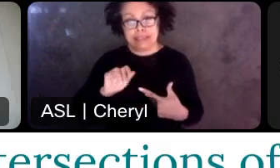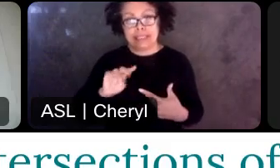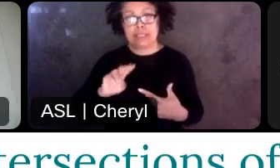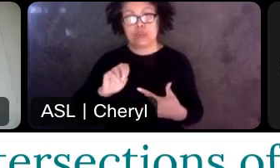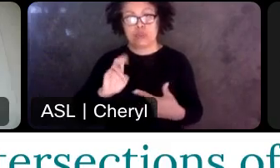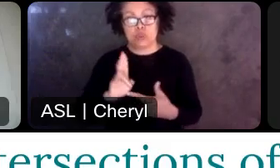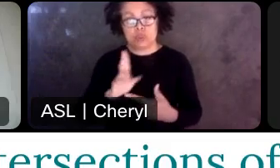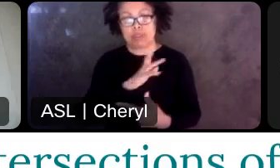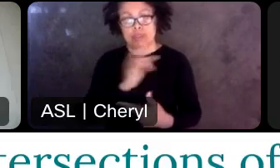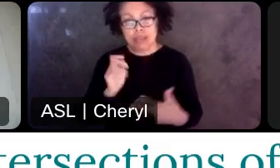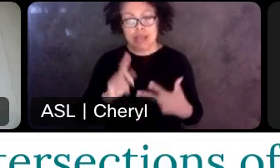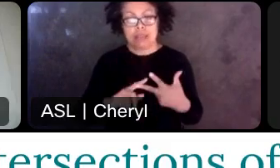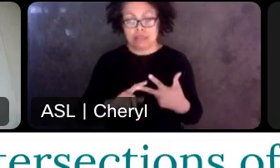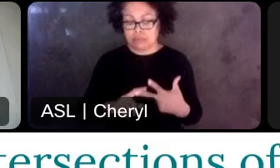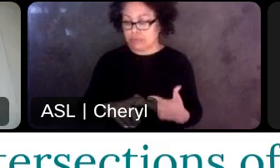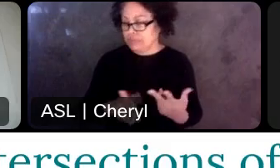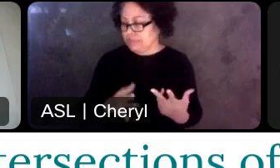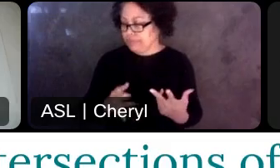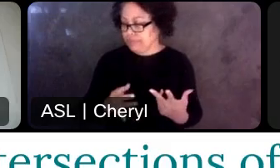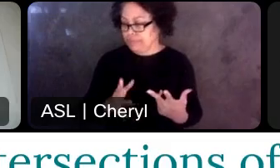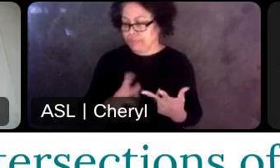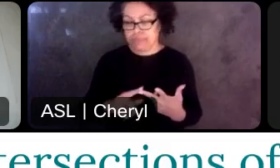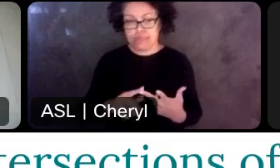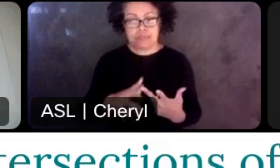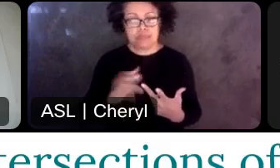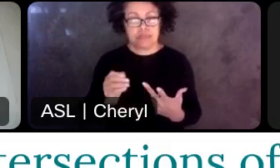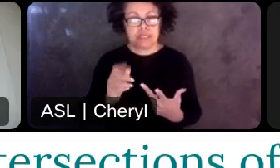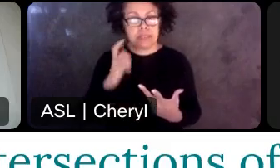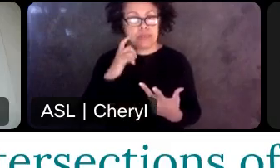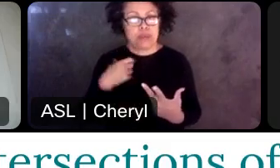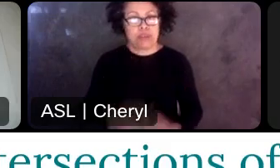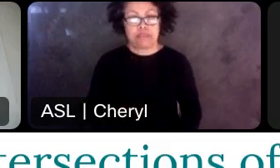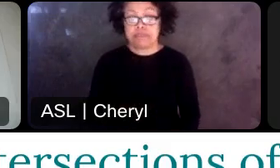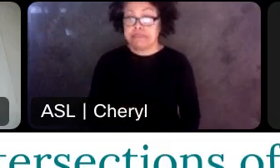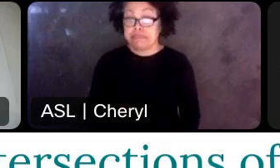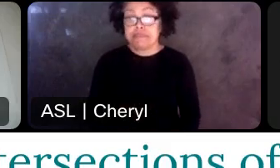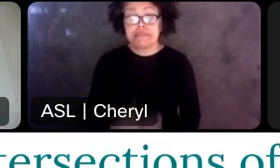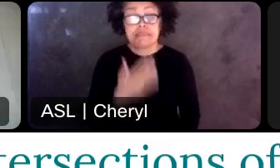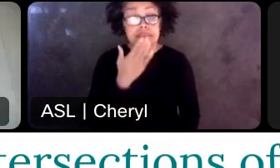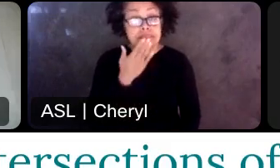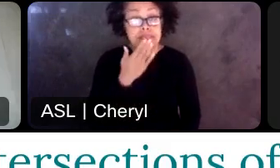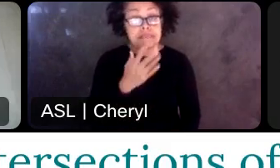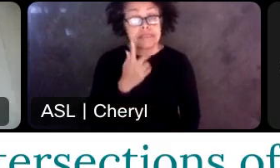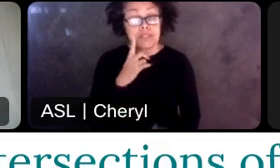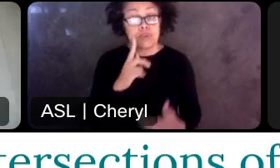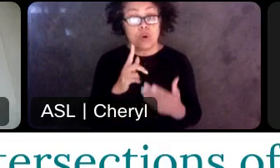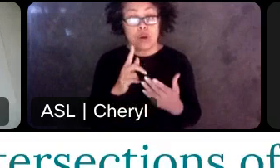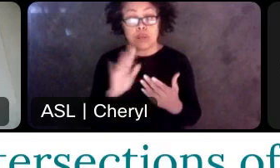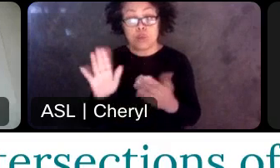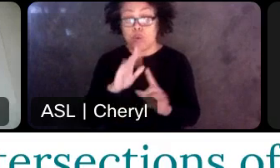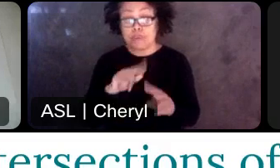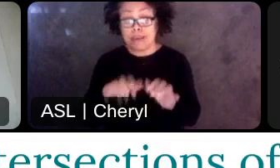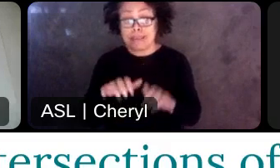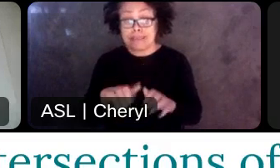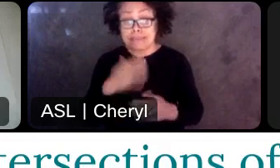Great. Thank you so much, everyone, for sharing. I really appreciate seeing your responses. Let's see.